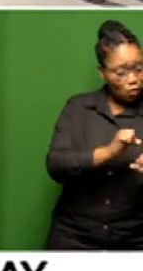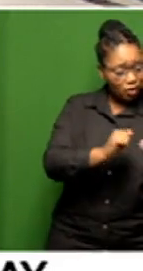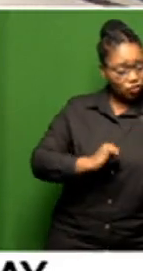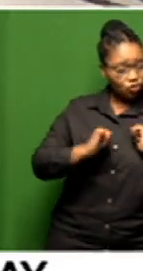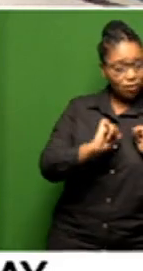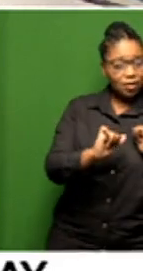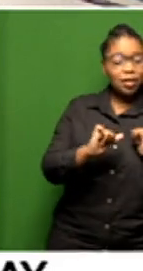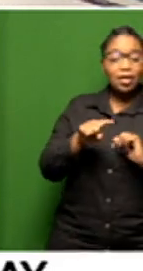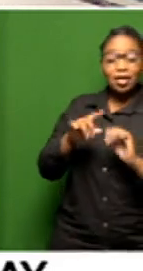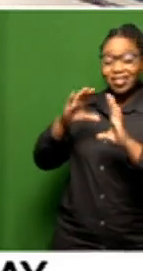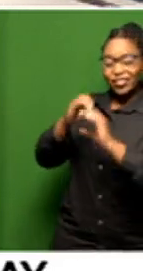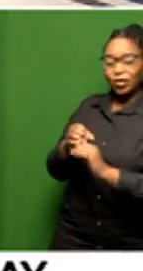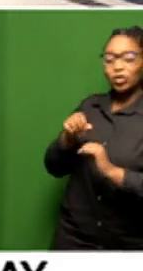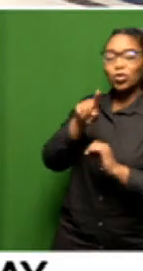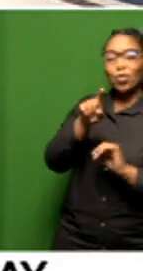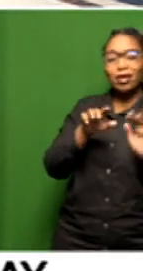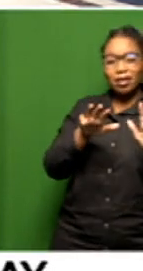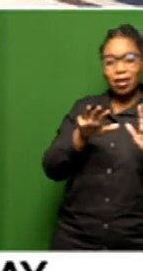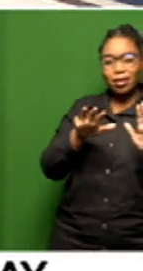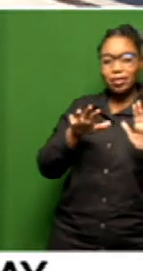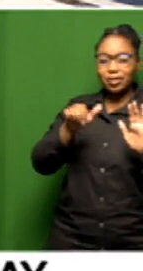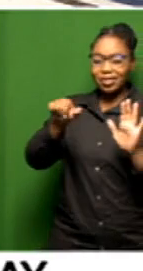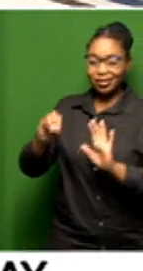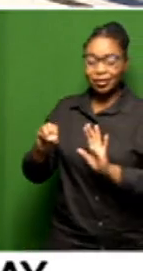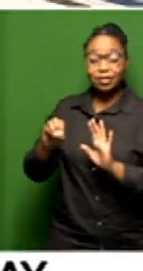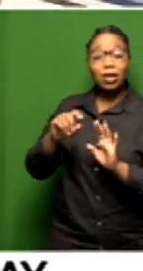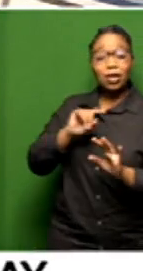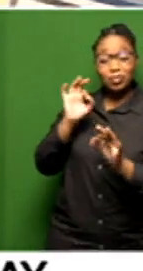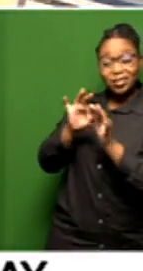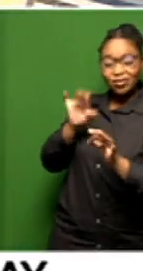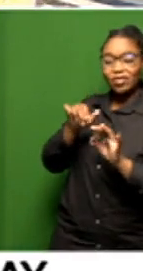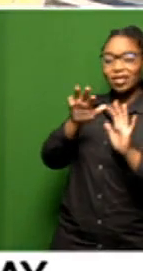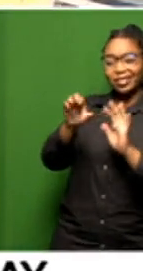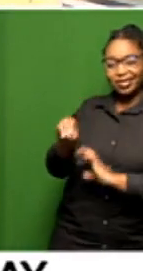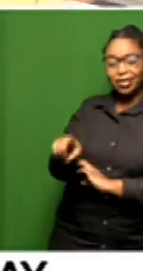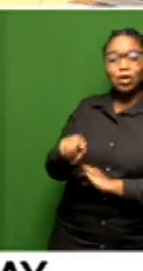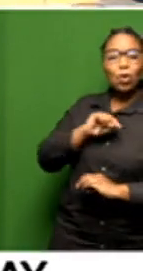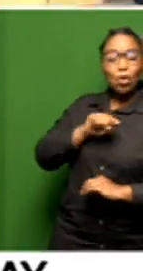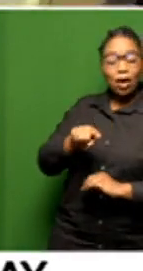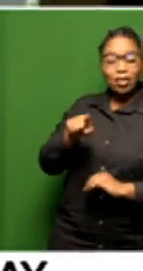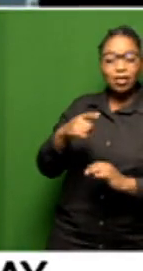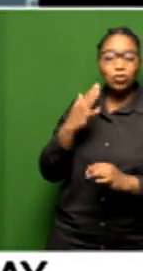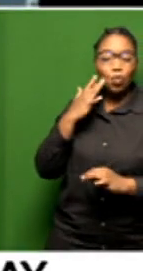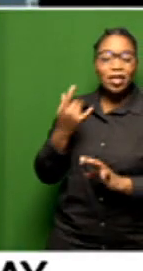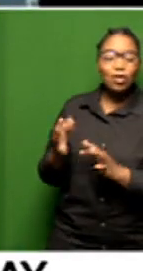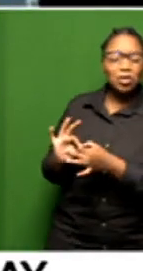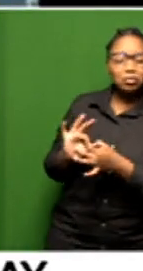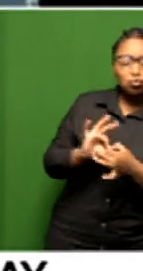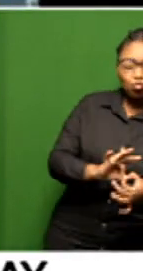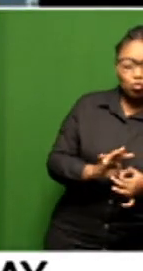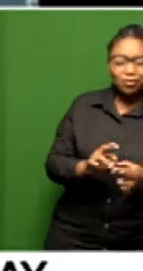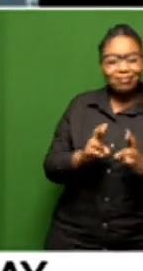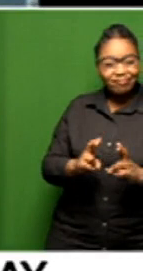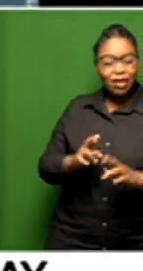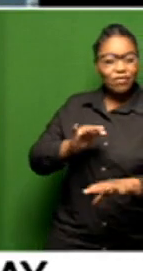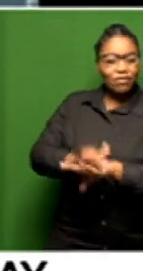It's set in the 60s, particularly the early 60s, because that's the period in which they really were close.